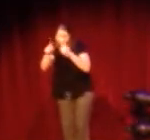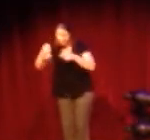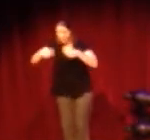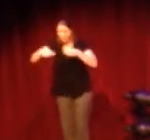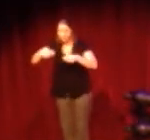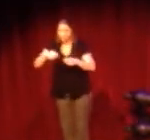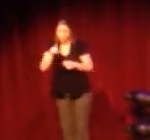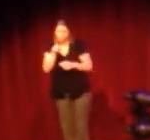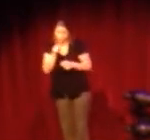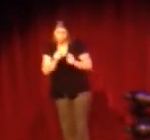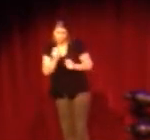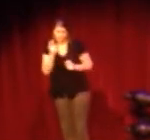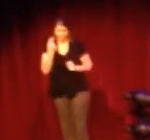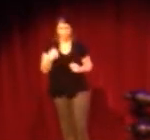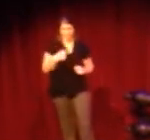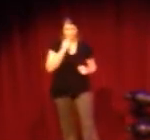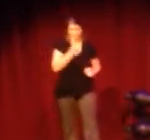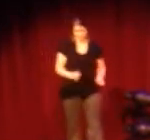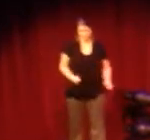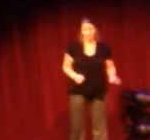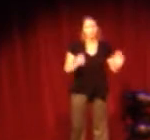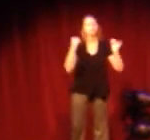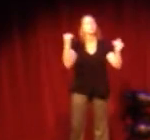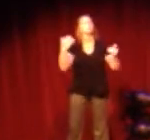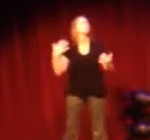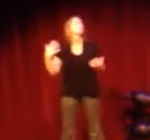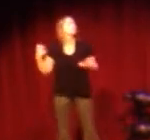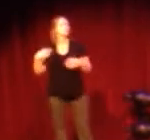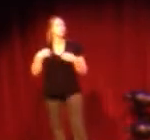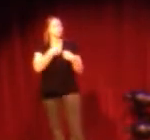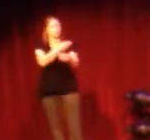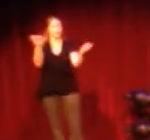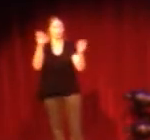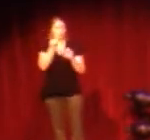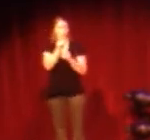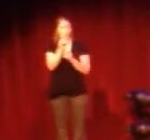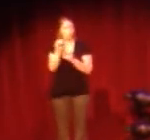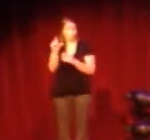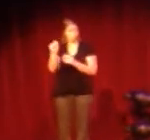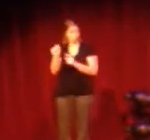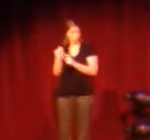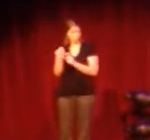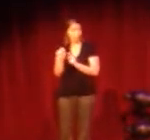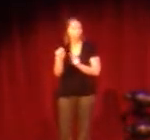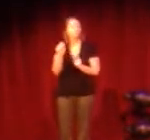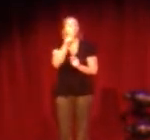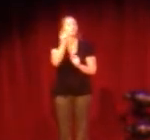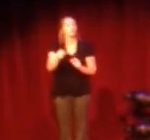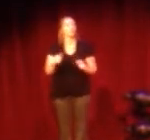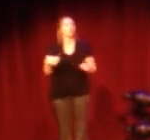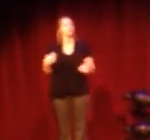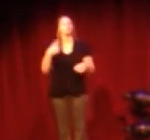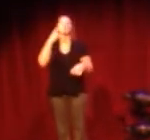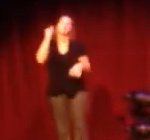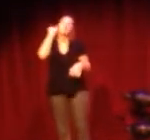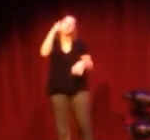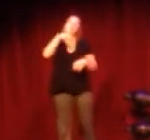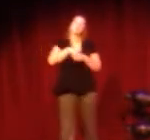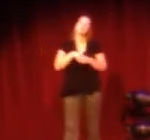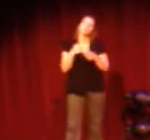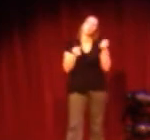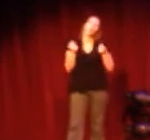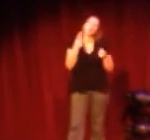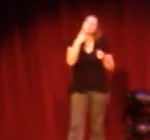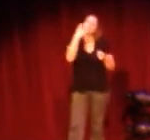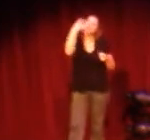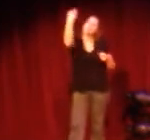So what we want to do is just kind of give you guys the tools so you can air drum whenever you want. You know, like you're sitting in the car and at a red